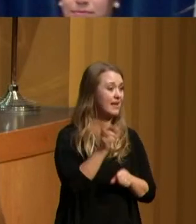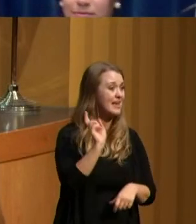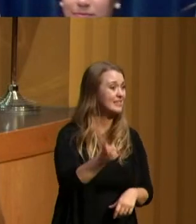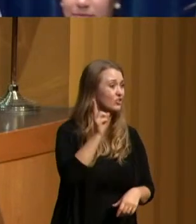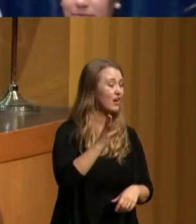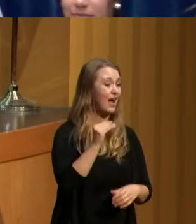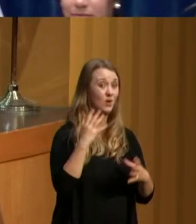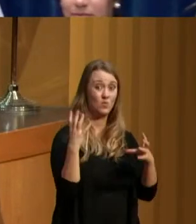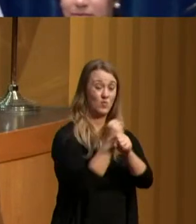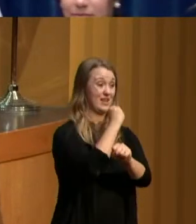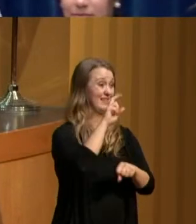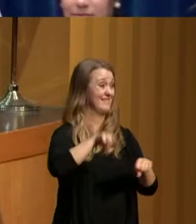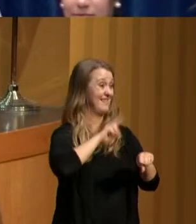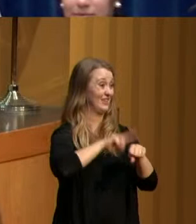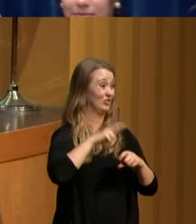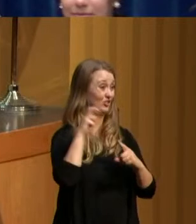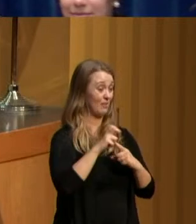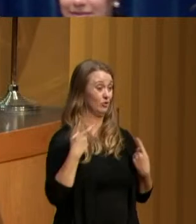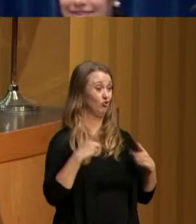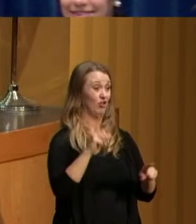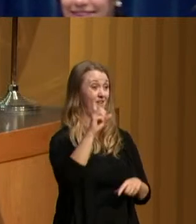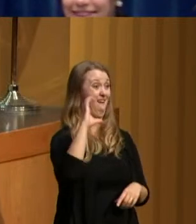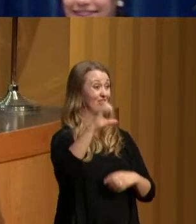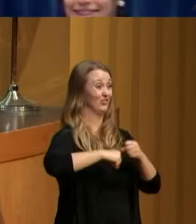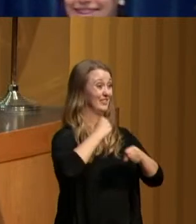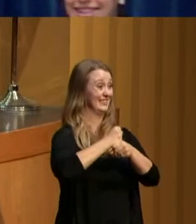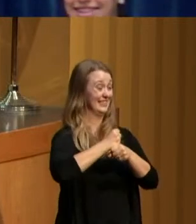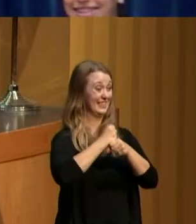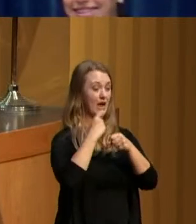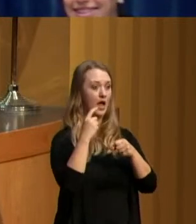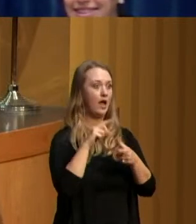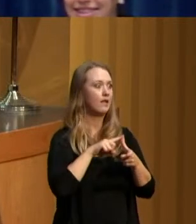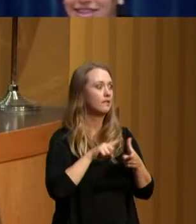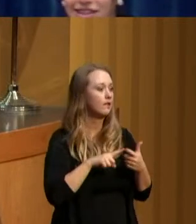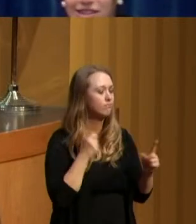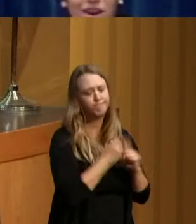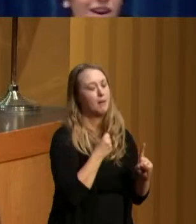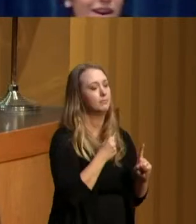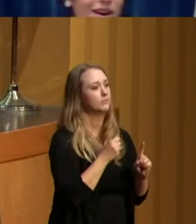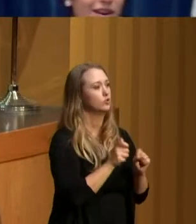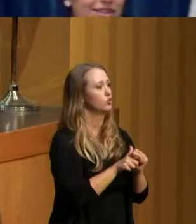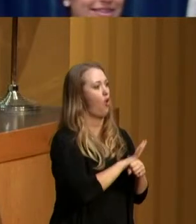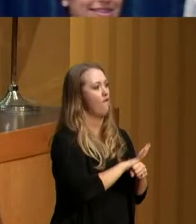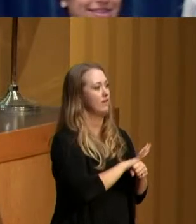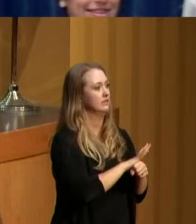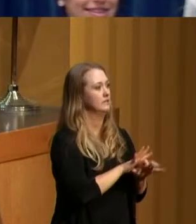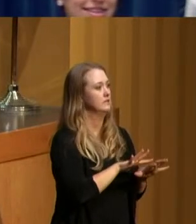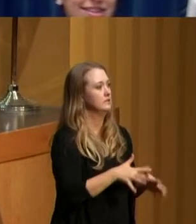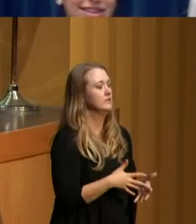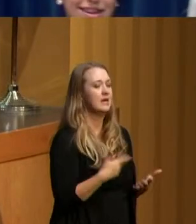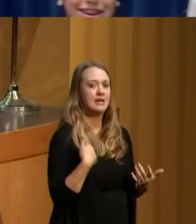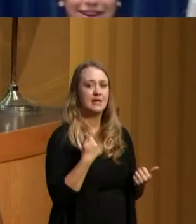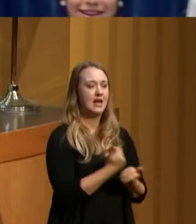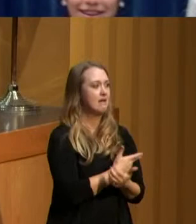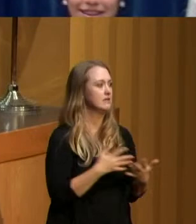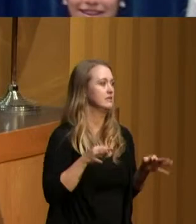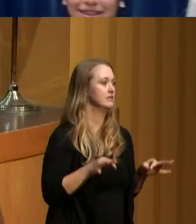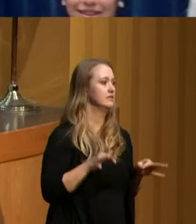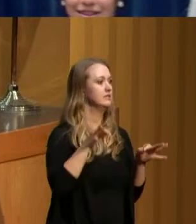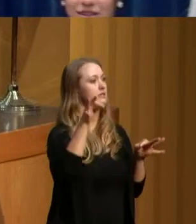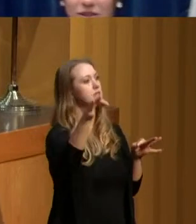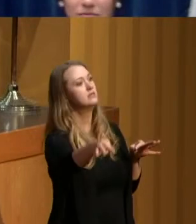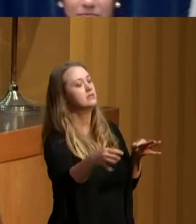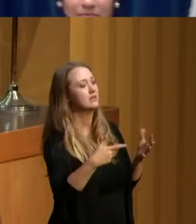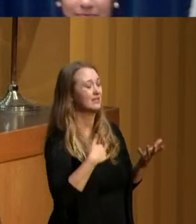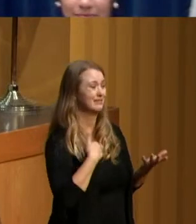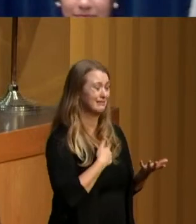100-year celebration. Then COVID happened. So the COVID happened, everything got pushed back. There was talk about not